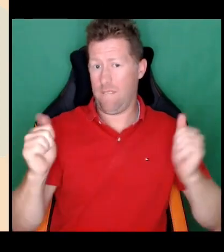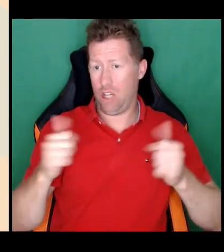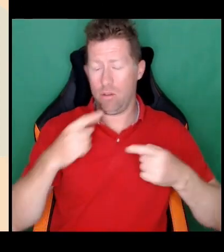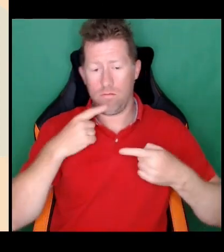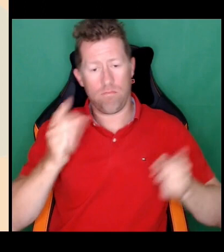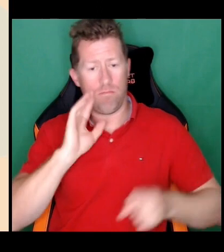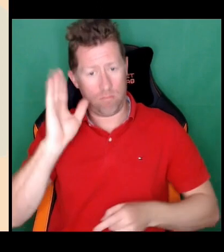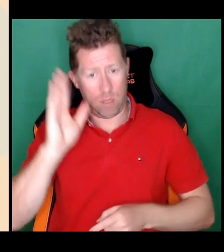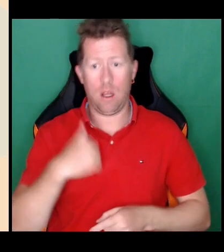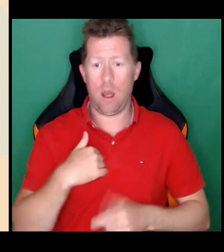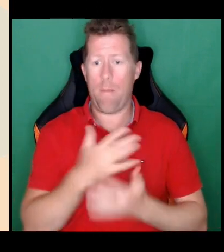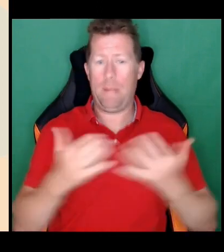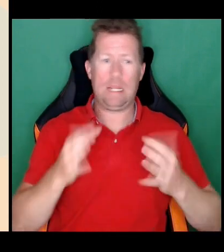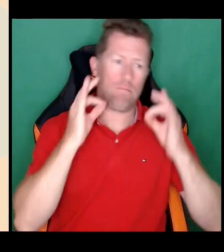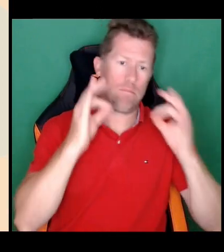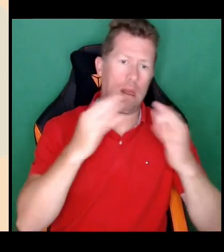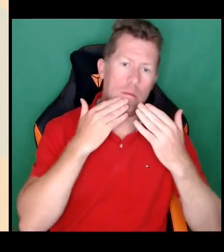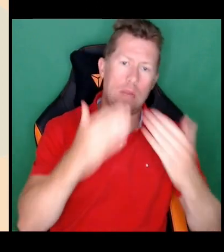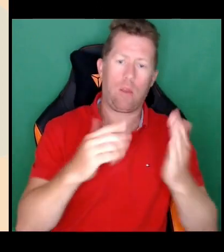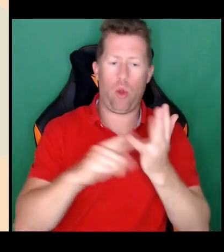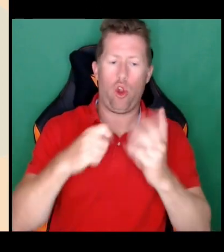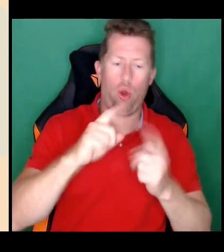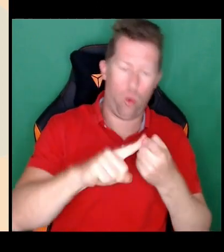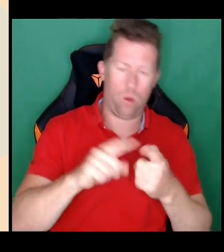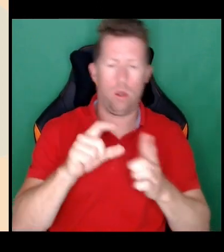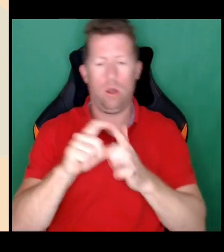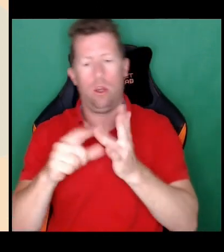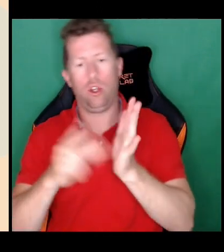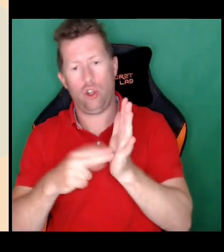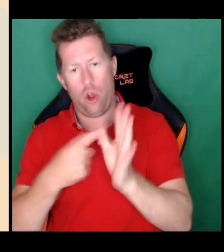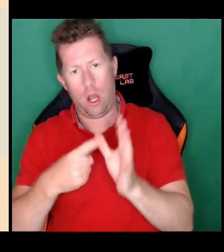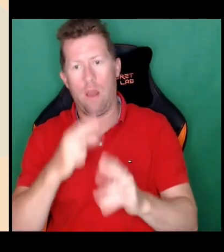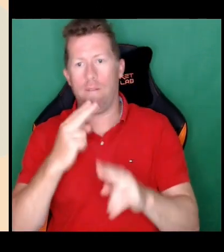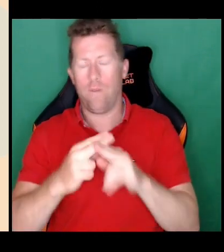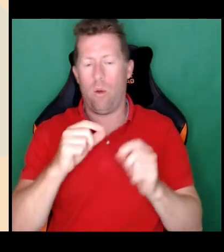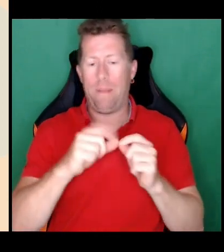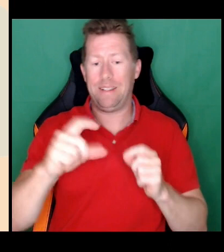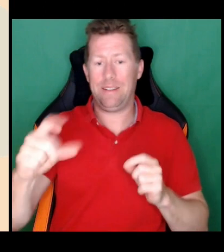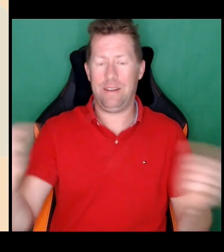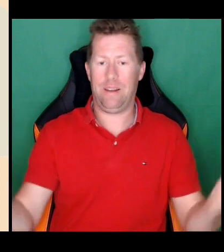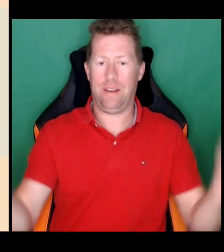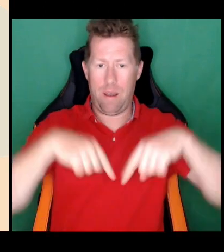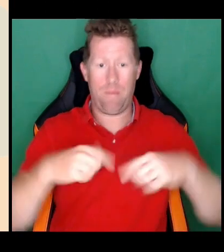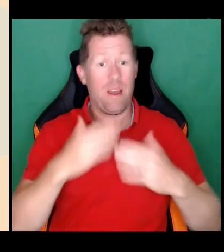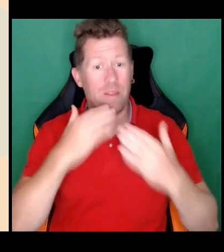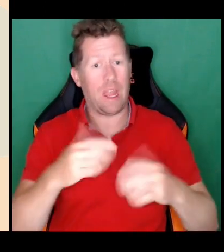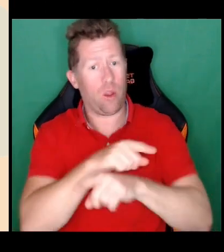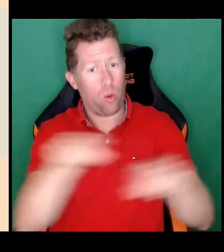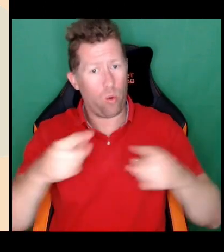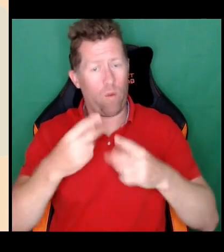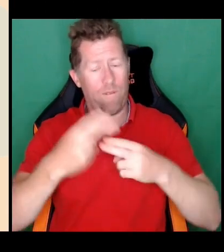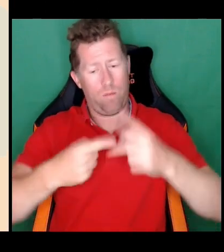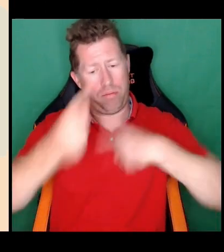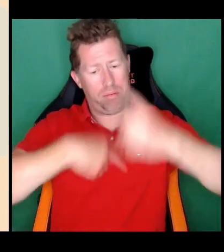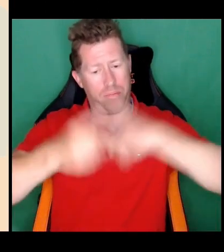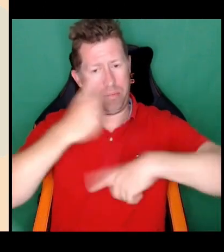special thank you to Luke and Donna from the Behaviour Change Collaborative for their time today. Thank you for taking us through this important